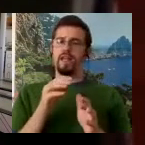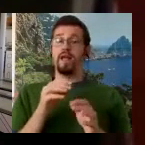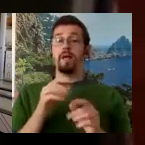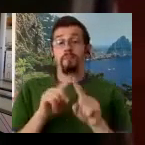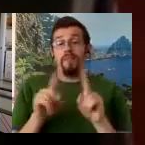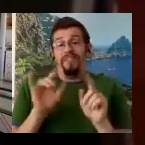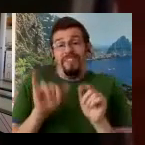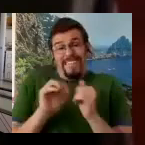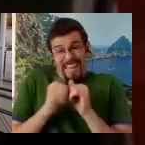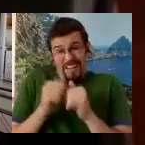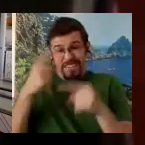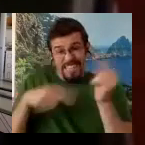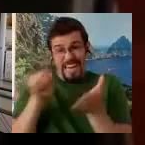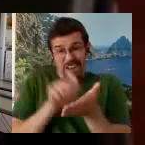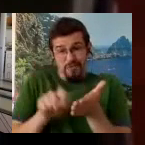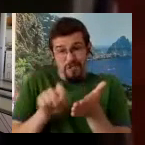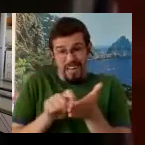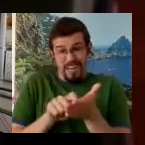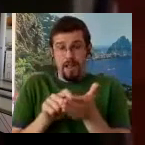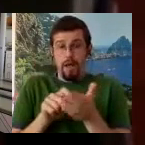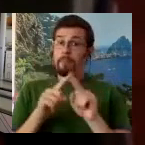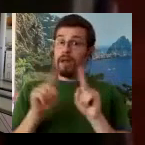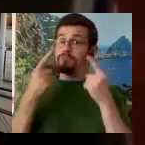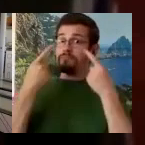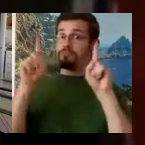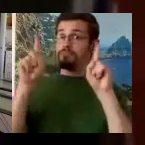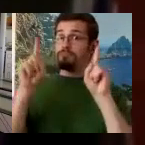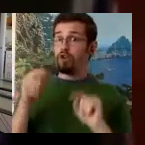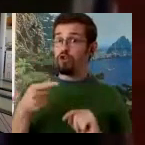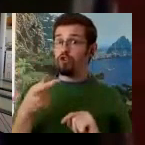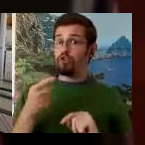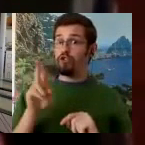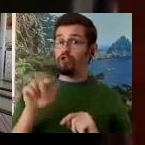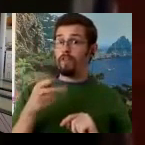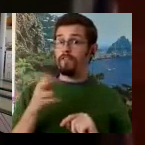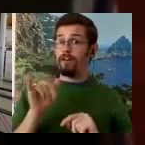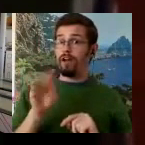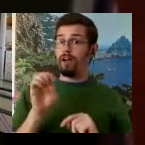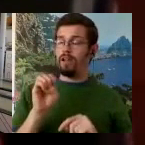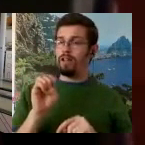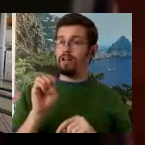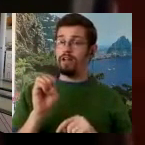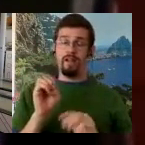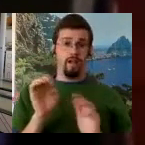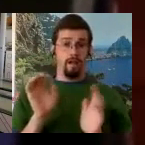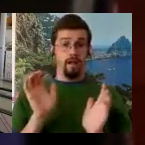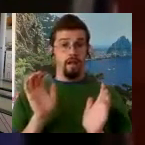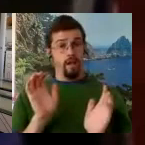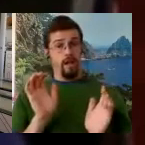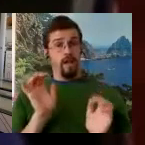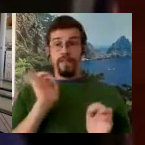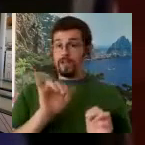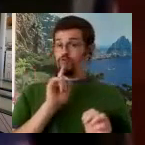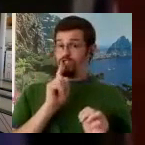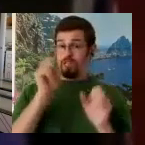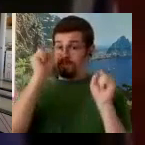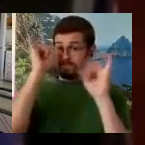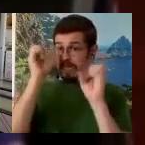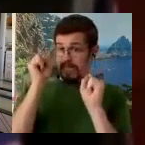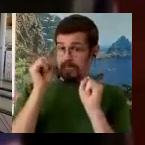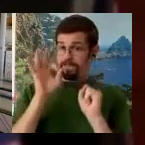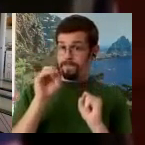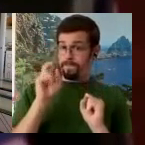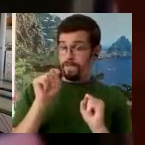and it's working in Graphite. It's working in Graphite. I think that's the thing that everyone should realize. This font is amazing because